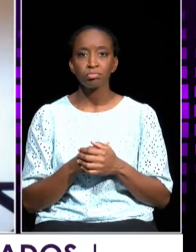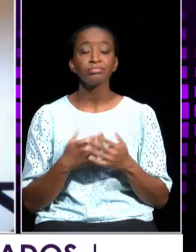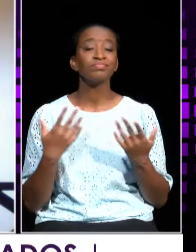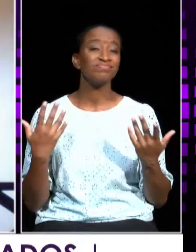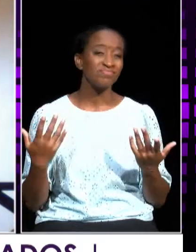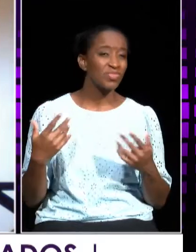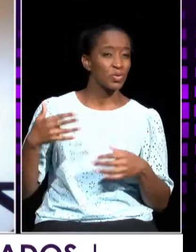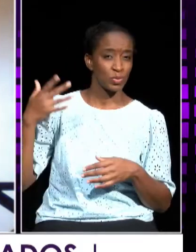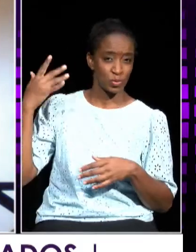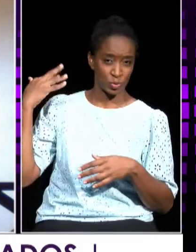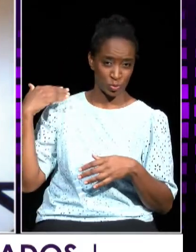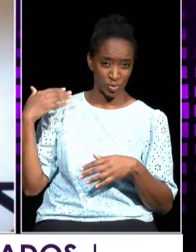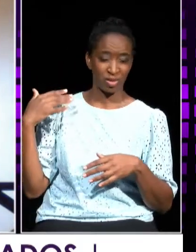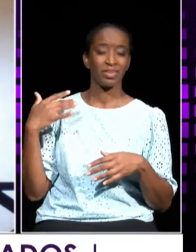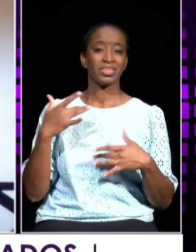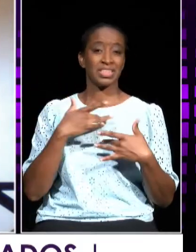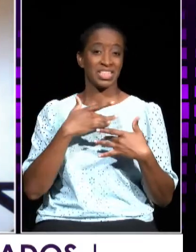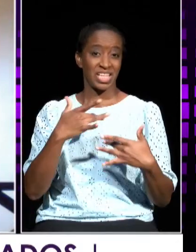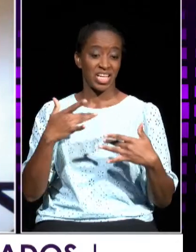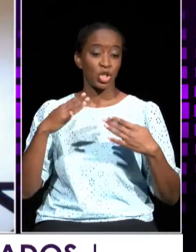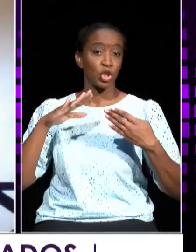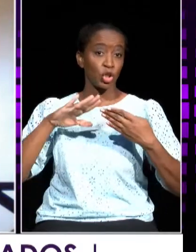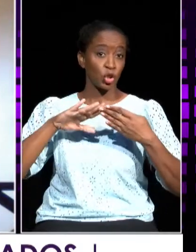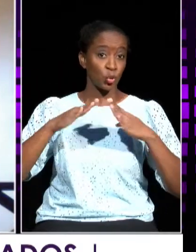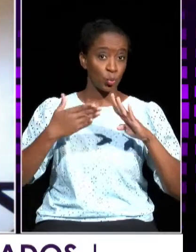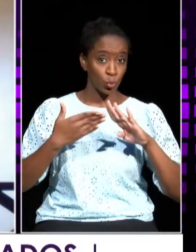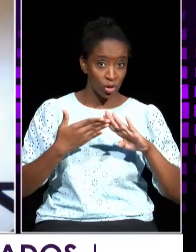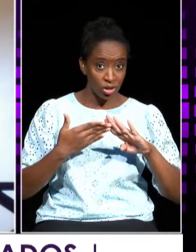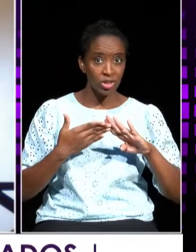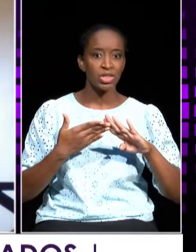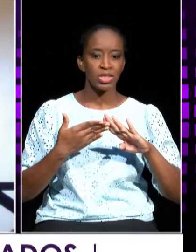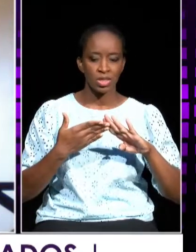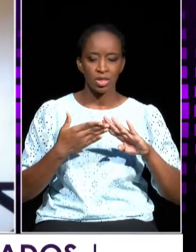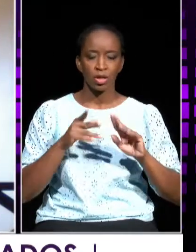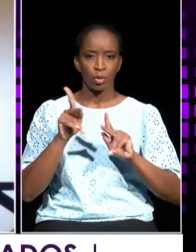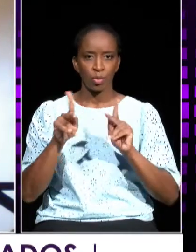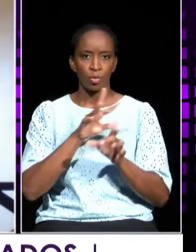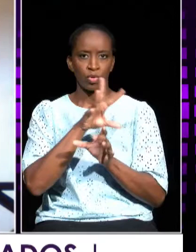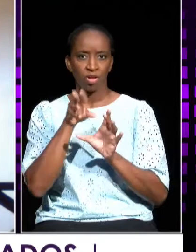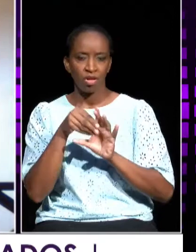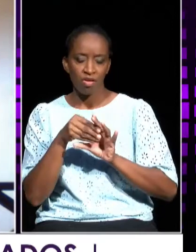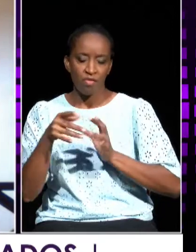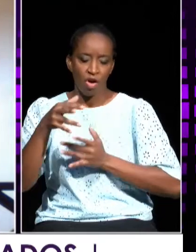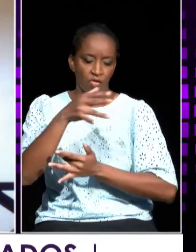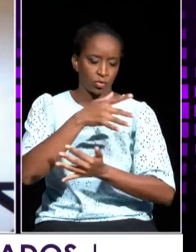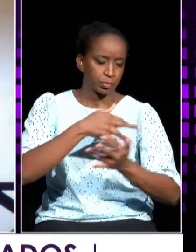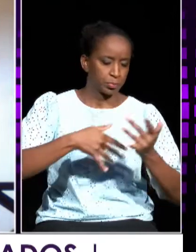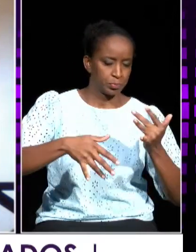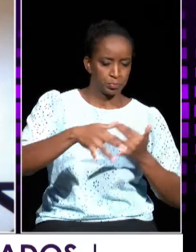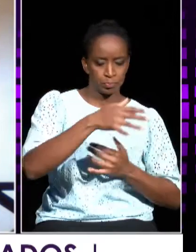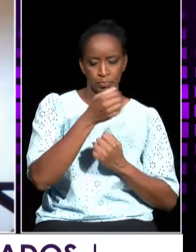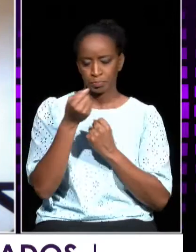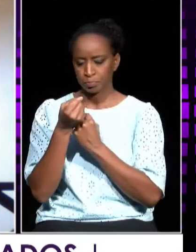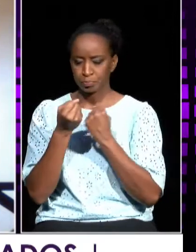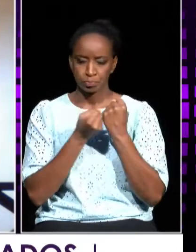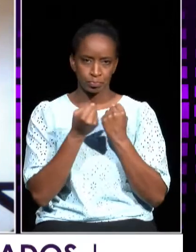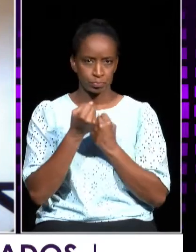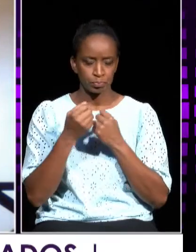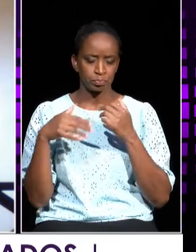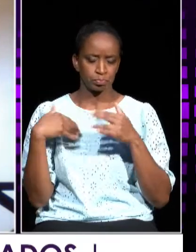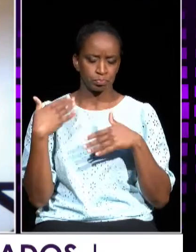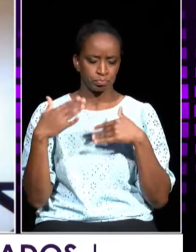became selfish without our own rights, we have seen this massive increase in violence amongst young people.